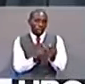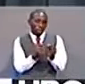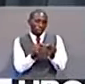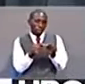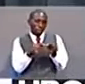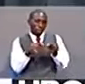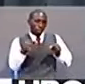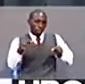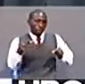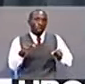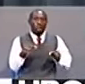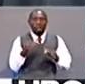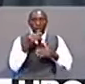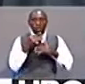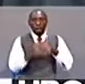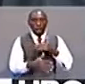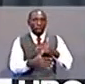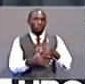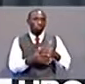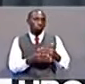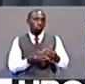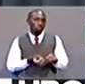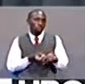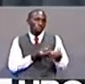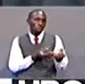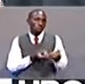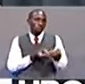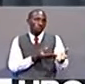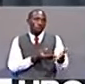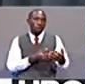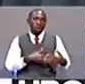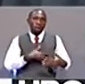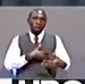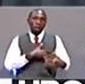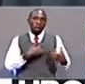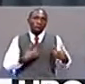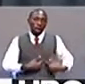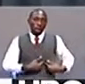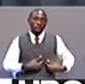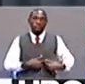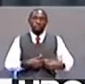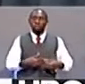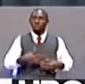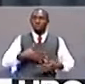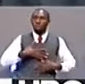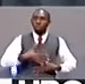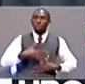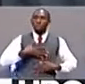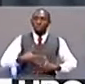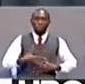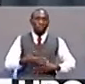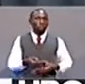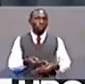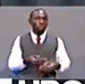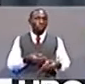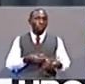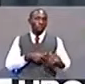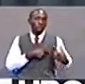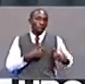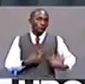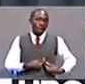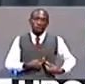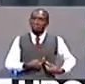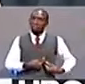the heart, the nutrient to the heart, oxygen supply to the heart will not be there. And